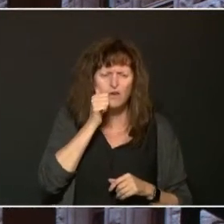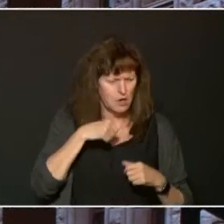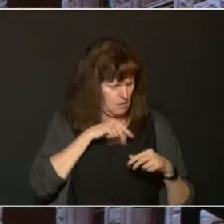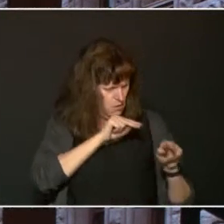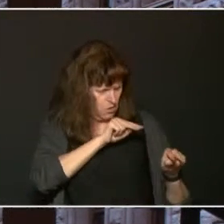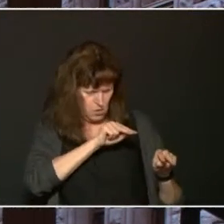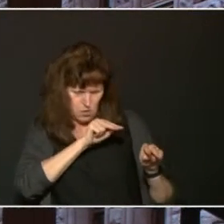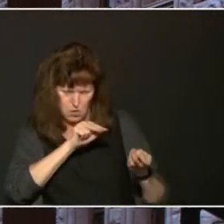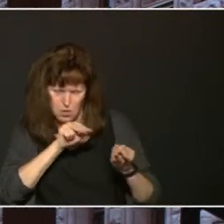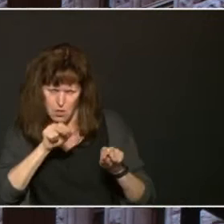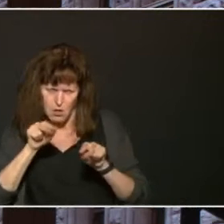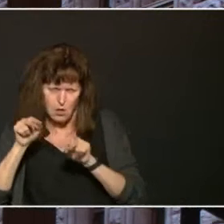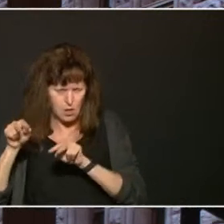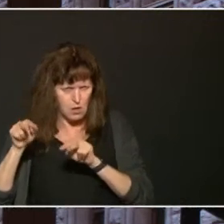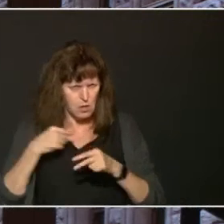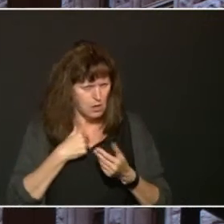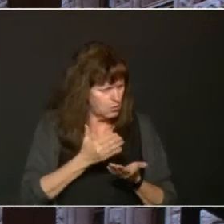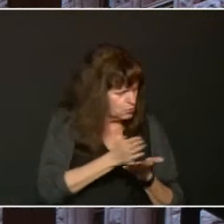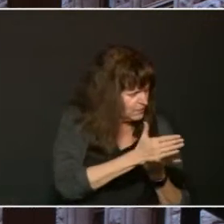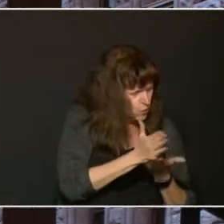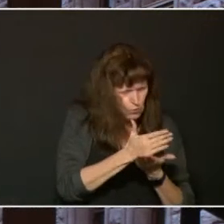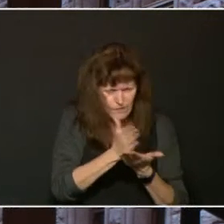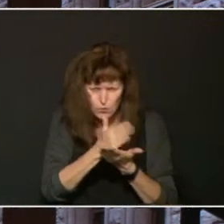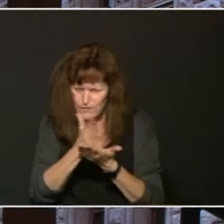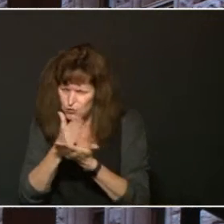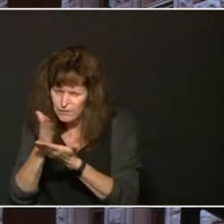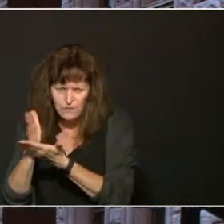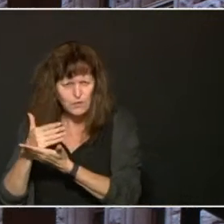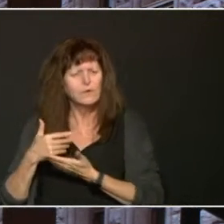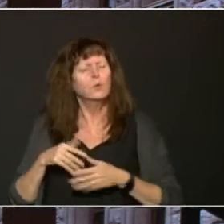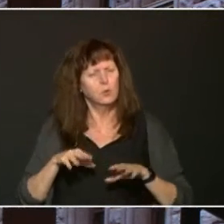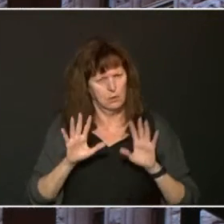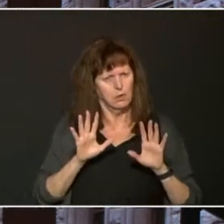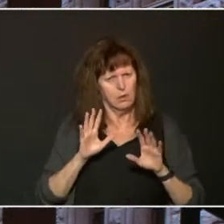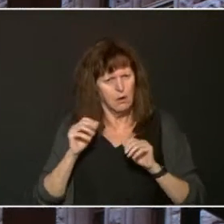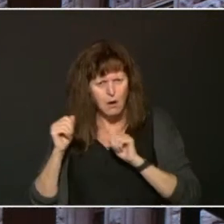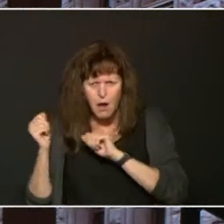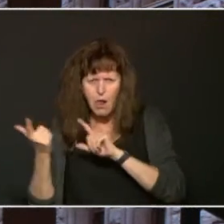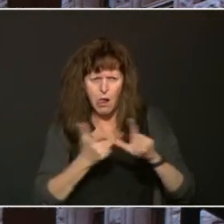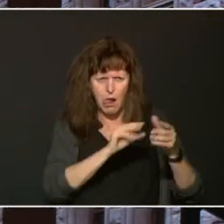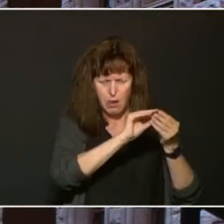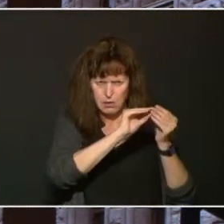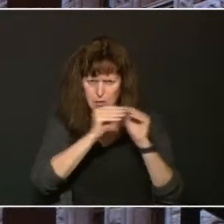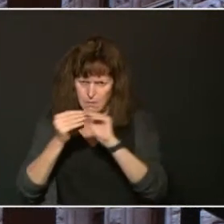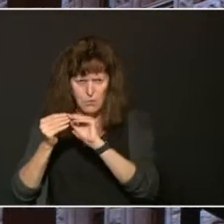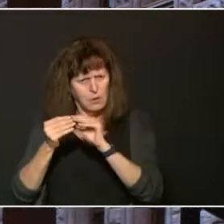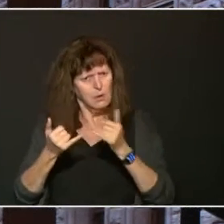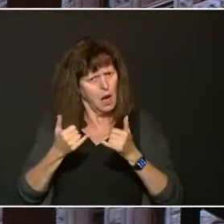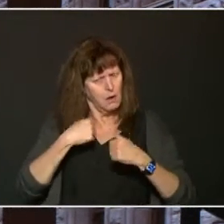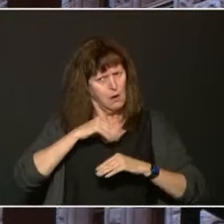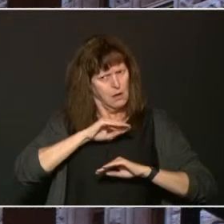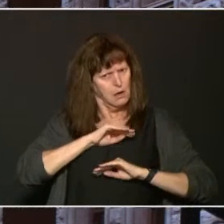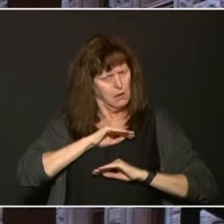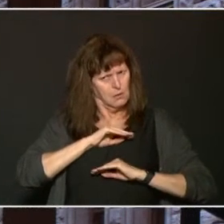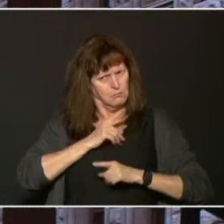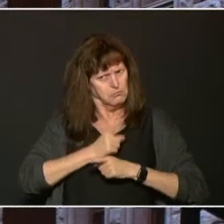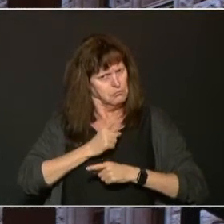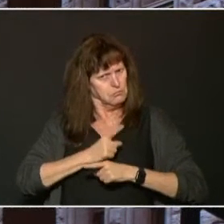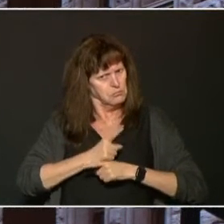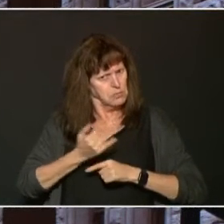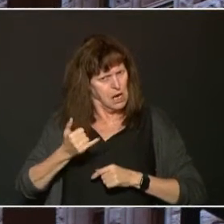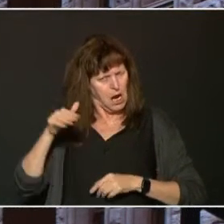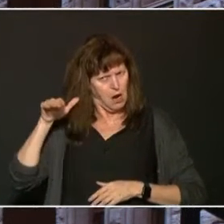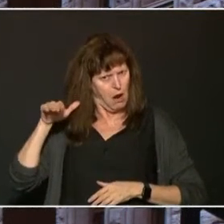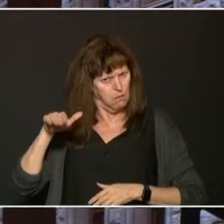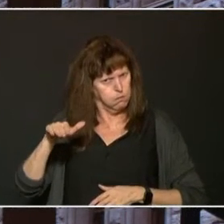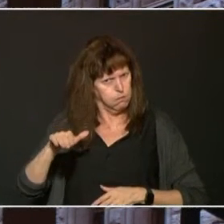are reviewing them, and all of them are trending in the right direction. And I do have very good confidence in Ontarians